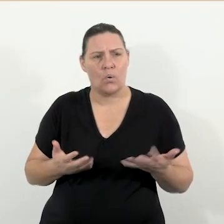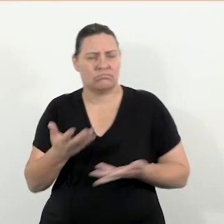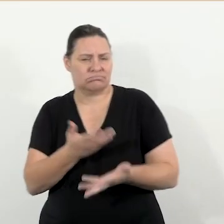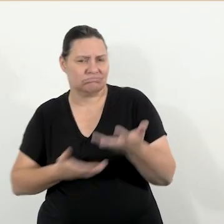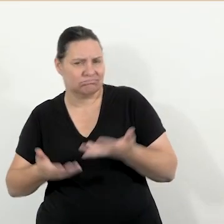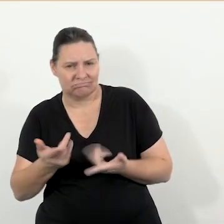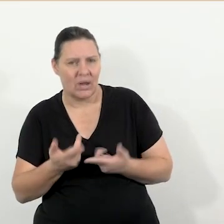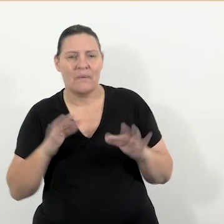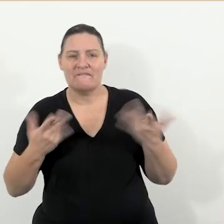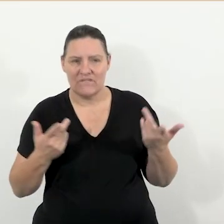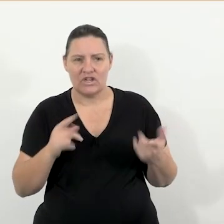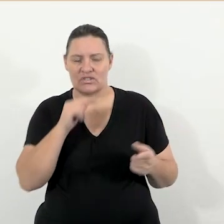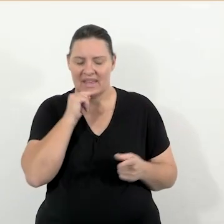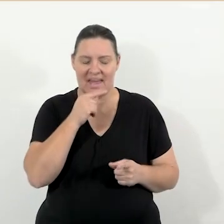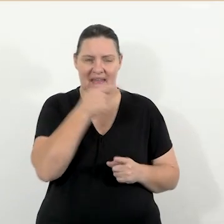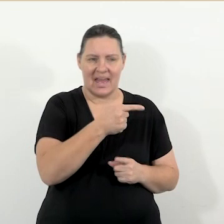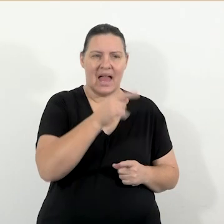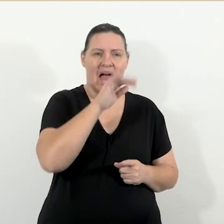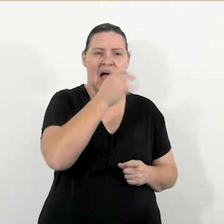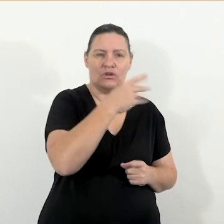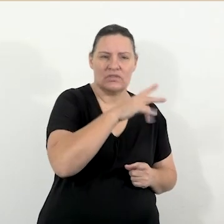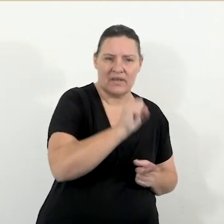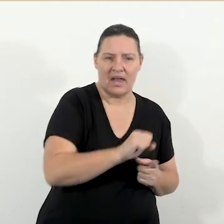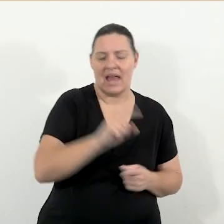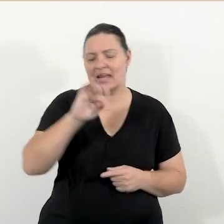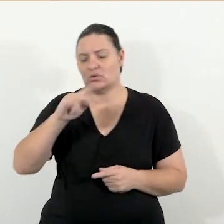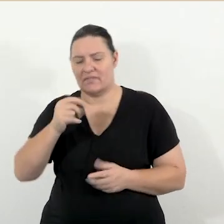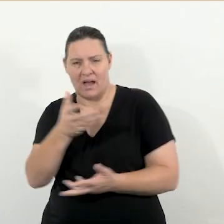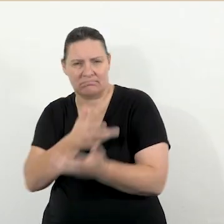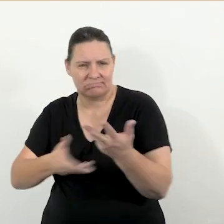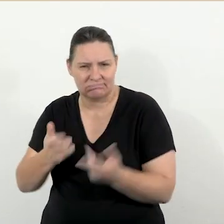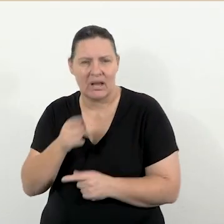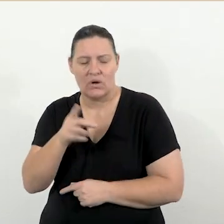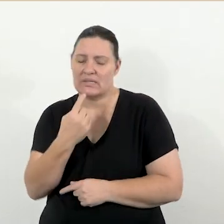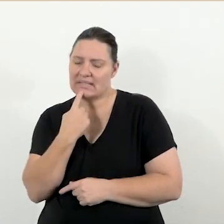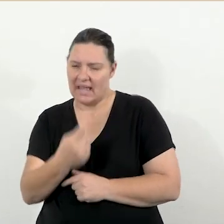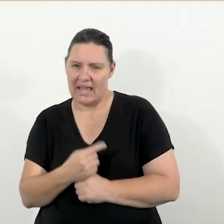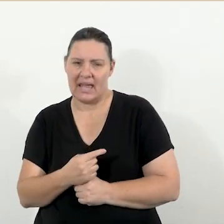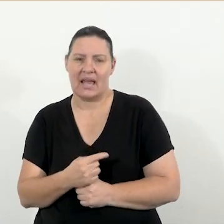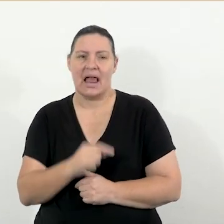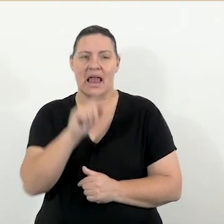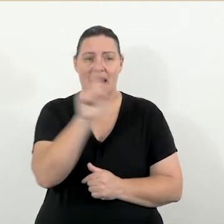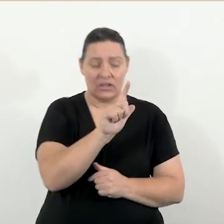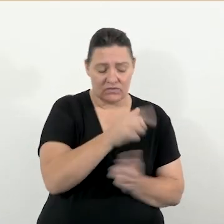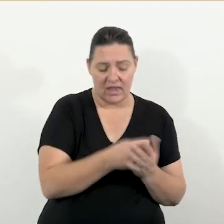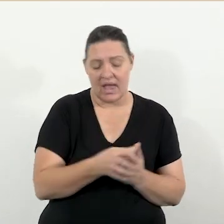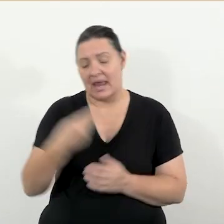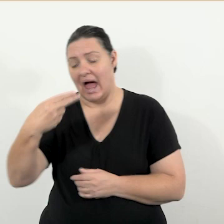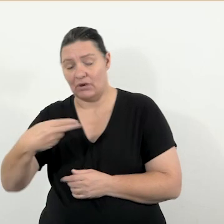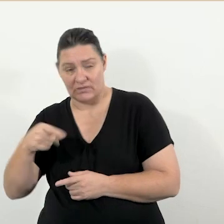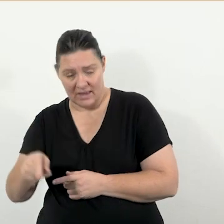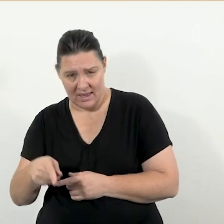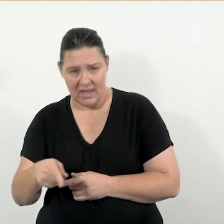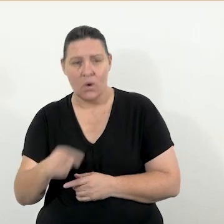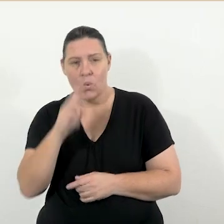think I've already mentioned how the hydrosphere and the lithosphere interact. Here I said that the lithosphere and the